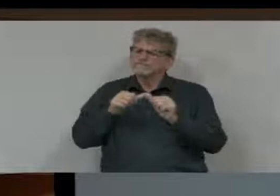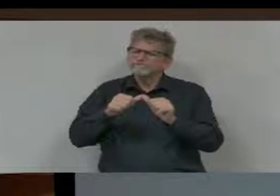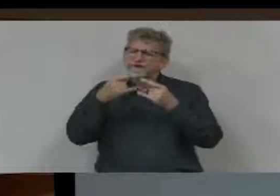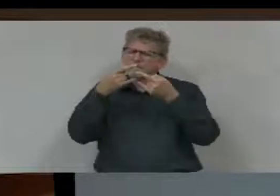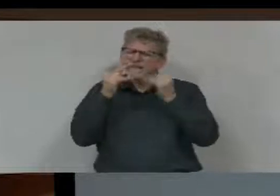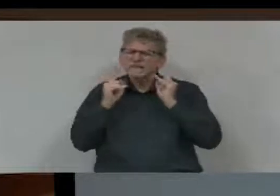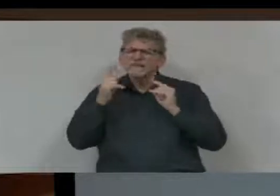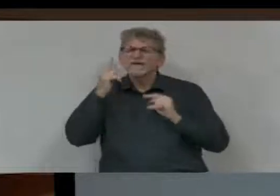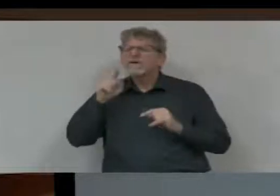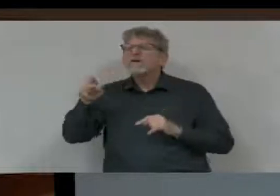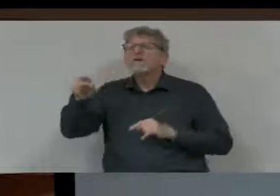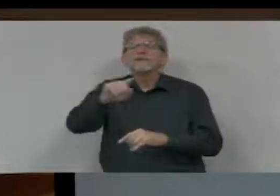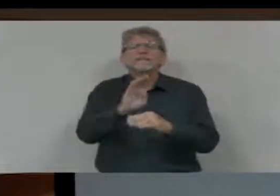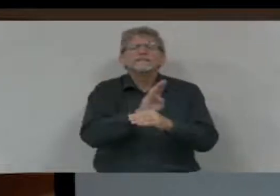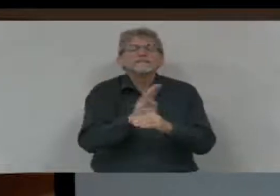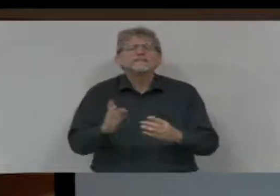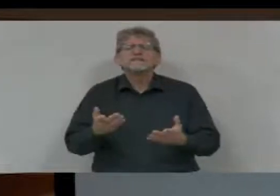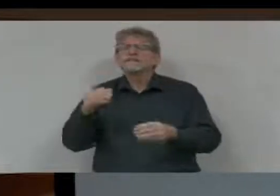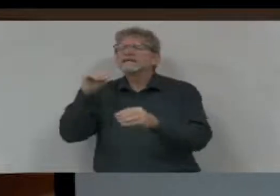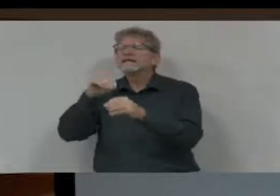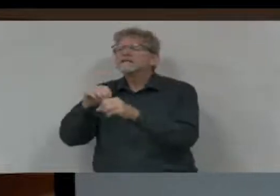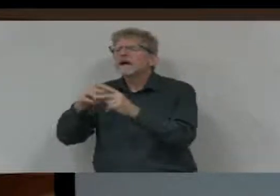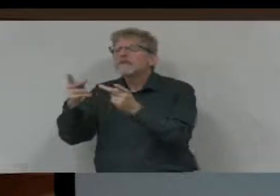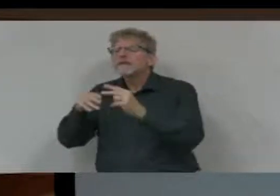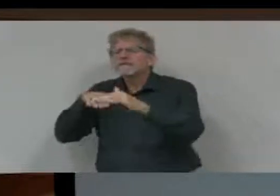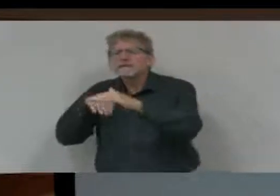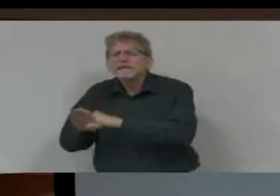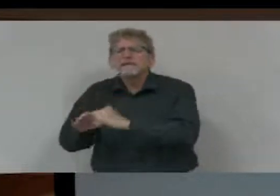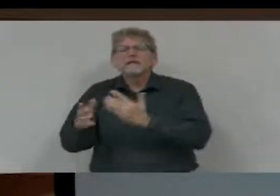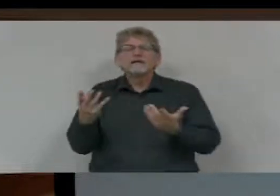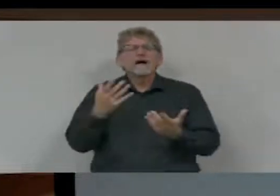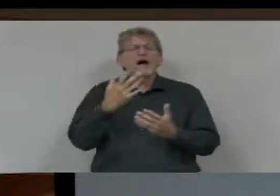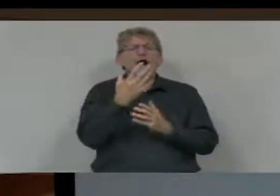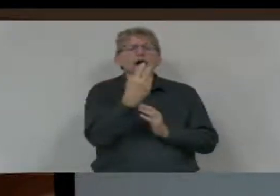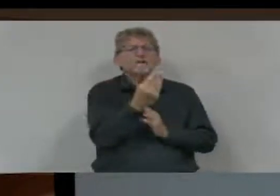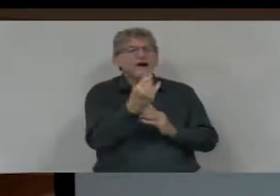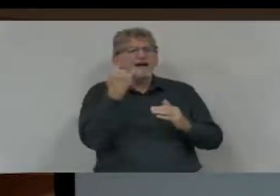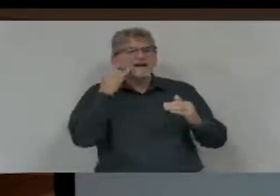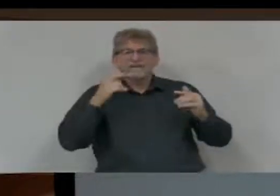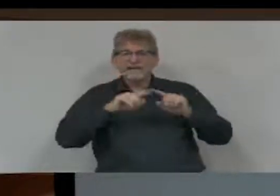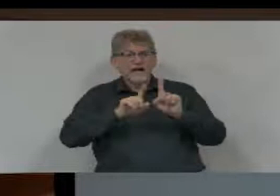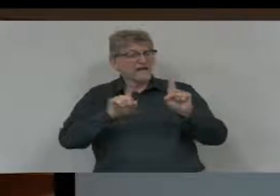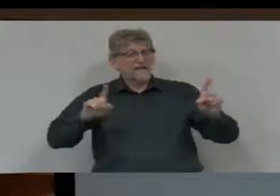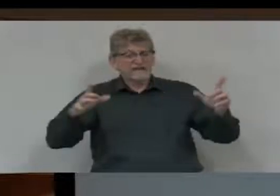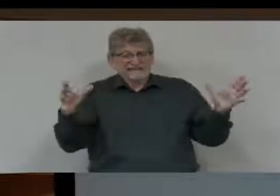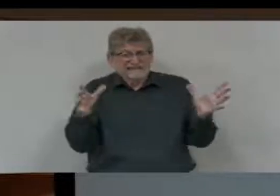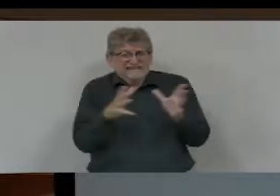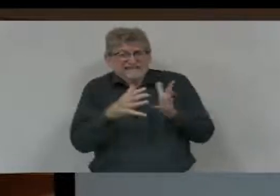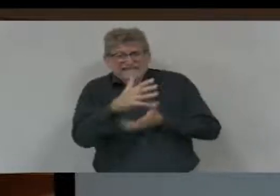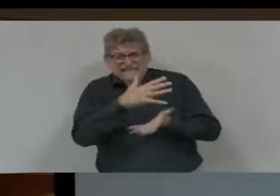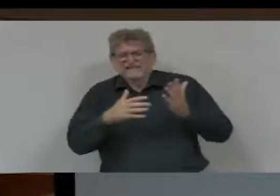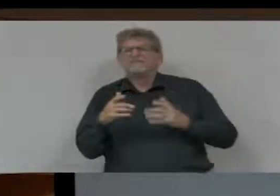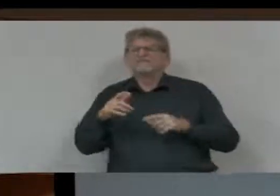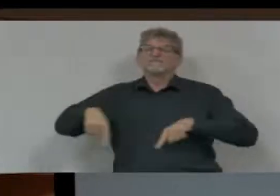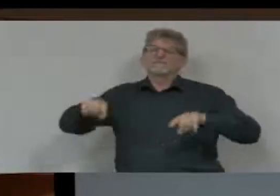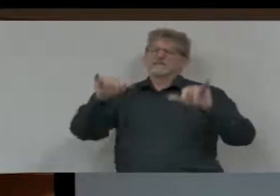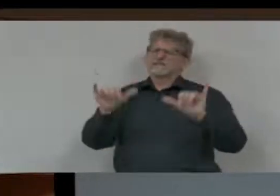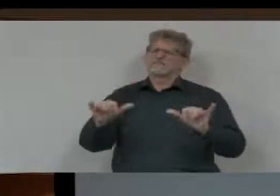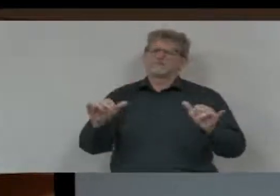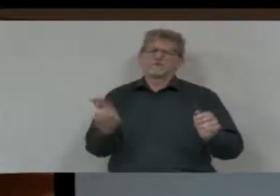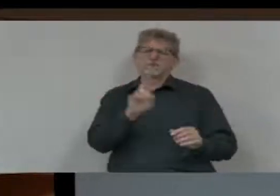spaces, outdoor spaces where social distancing of at least 6 feet between people from different households is not maintained, and while using